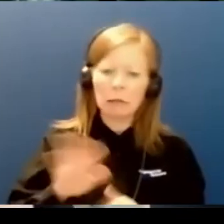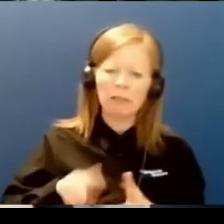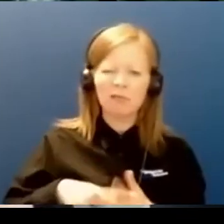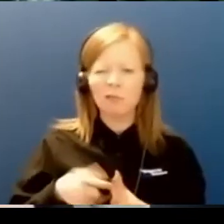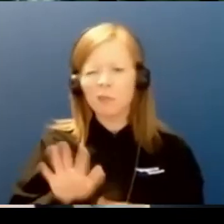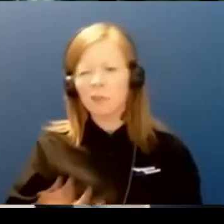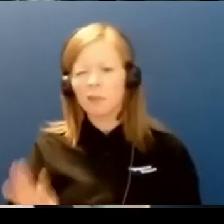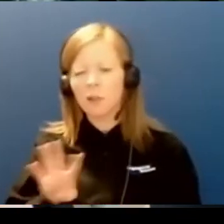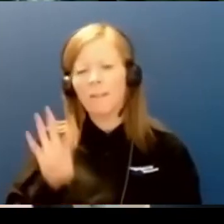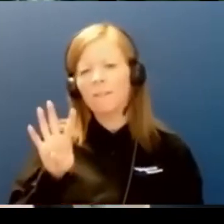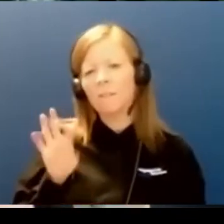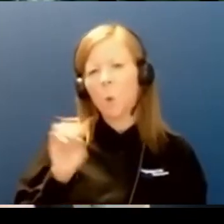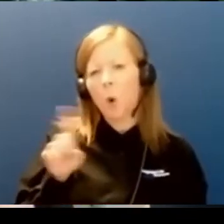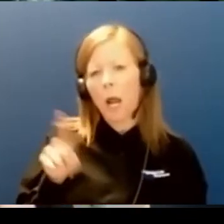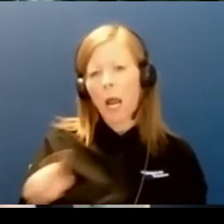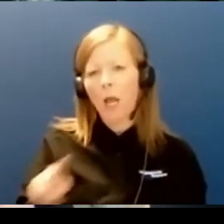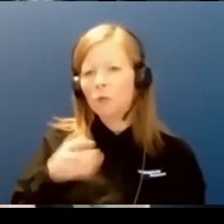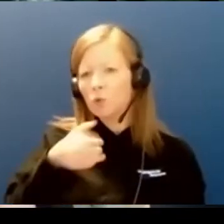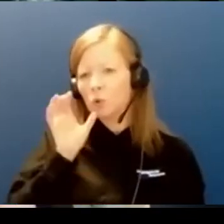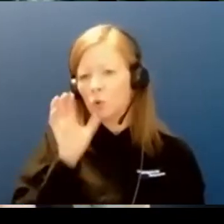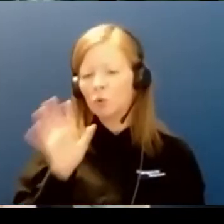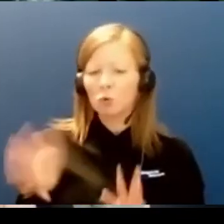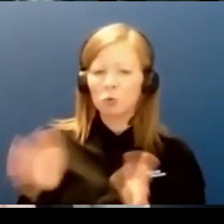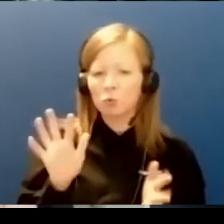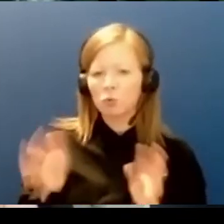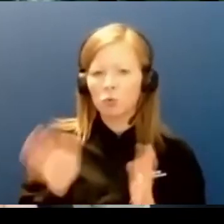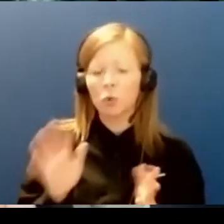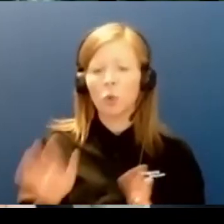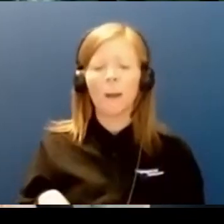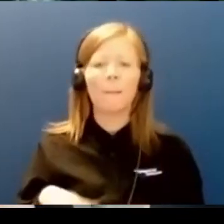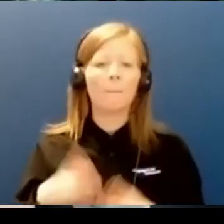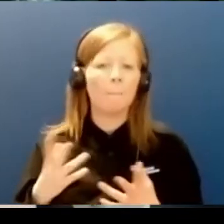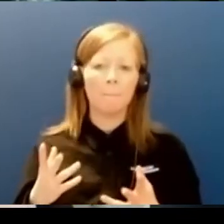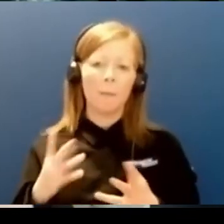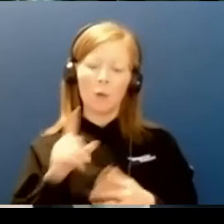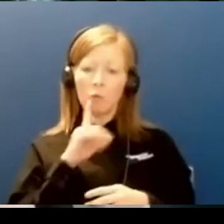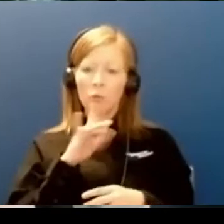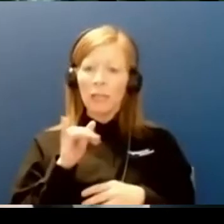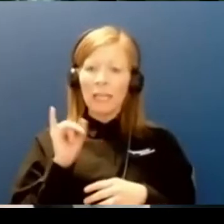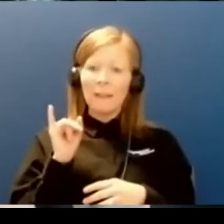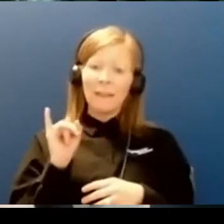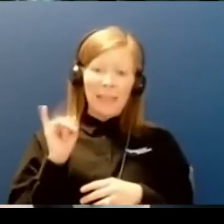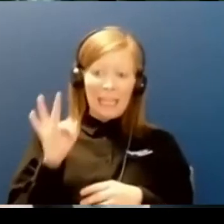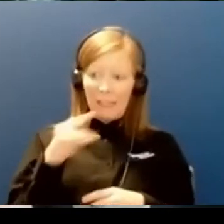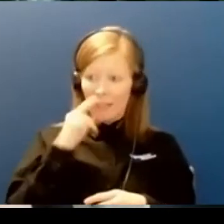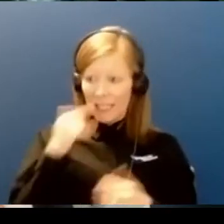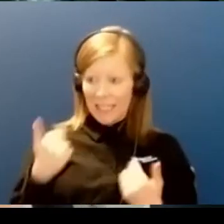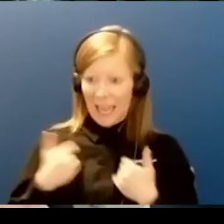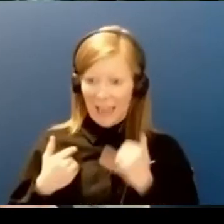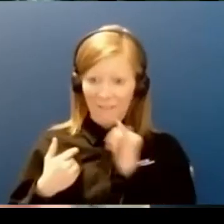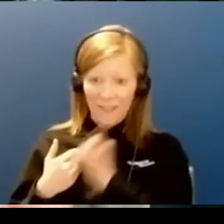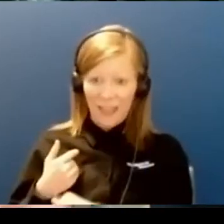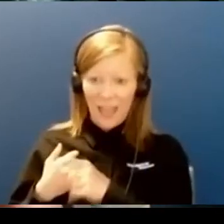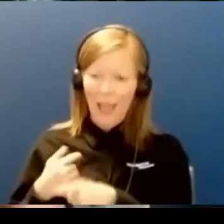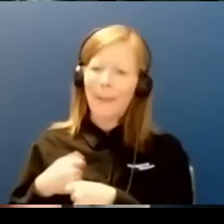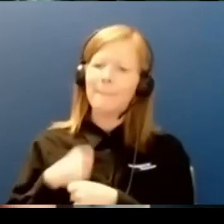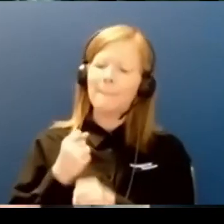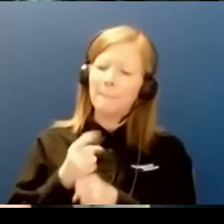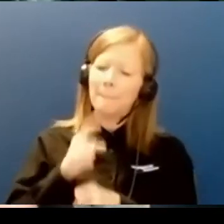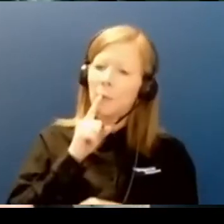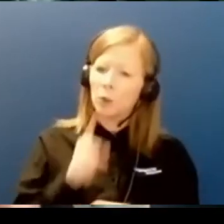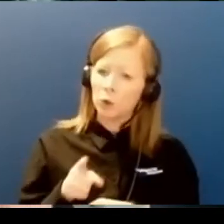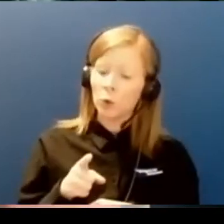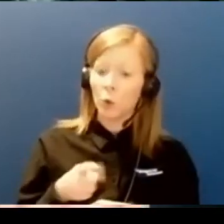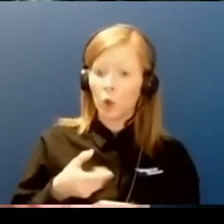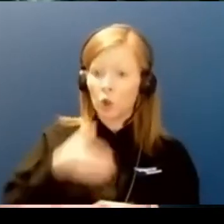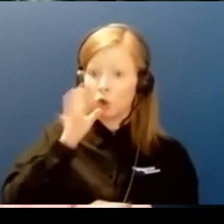a 4-ounce portion of juice. But if your kids are going to have those things, make sure they're